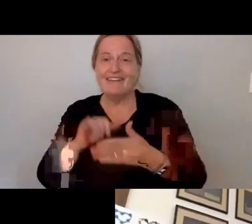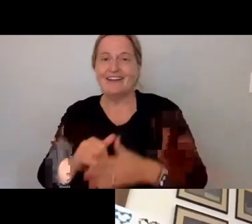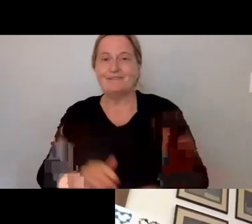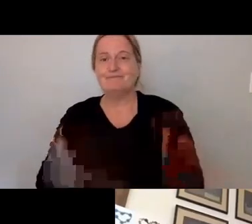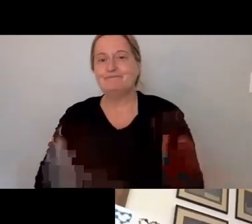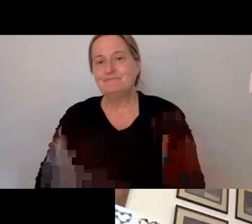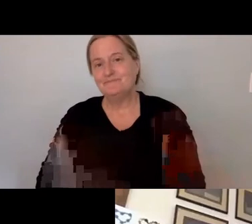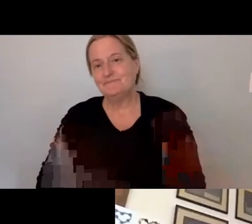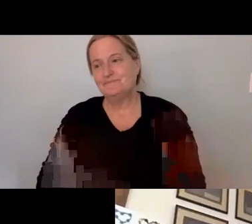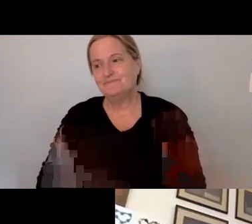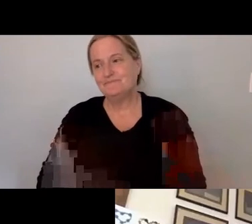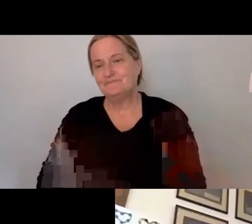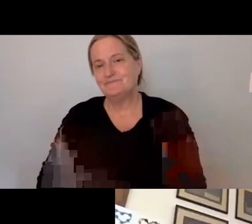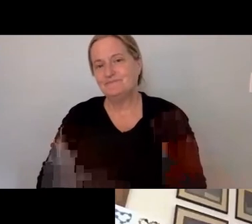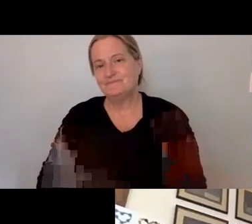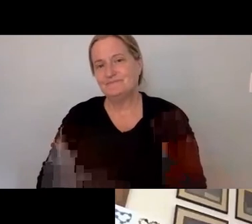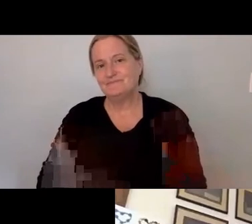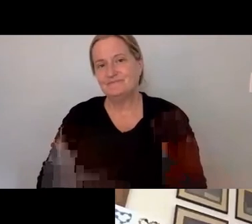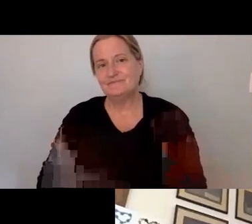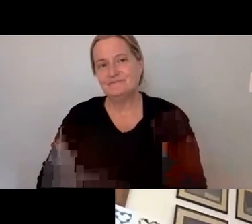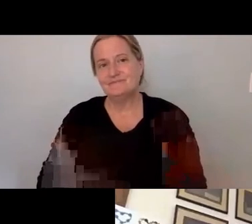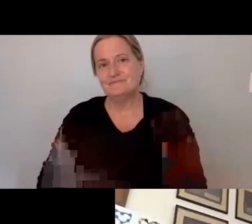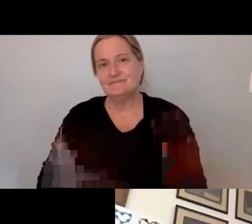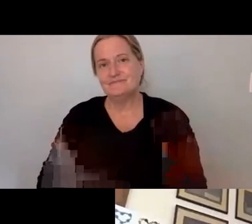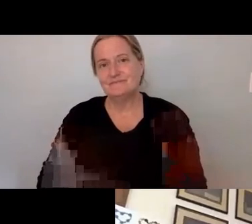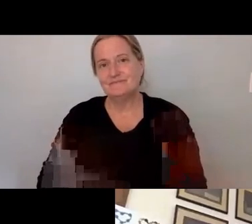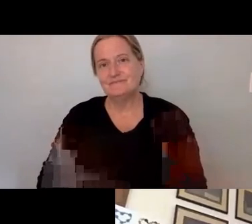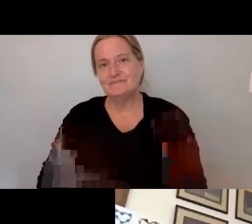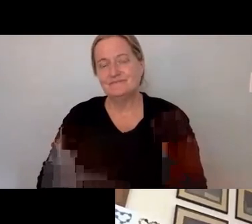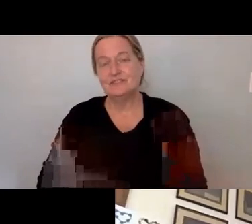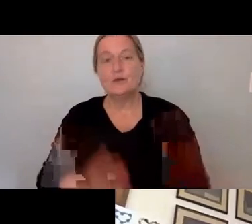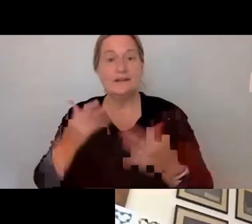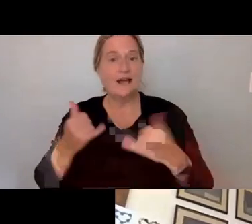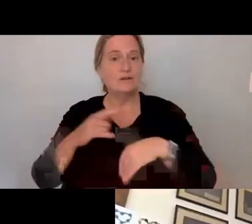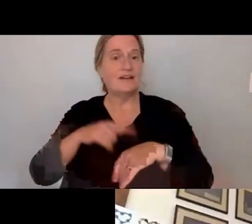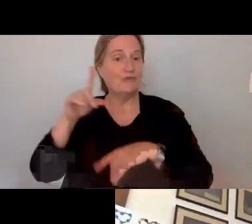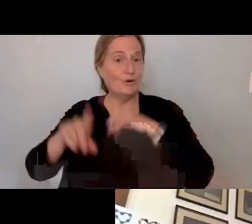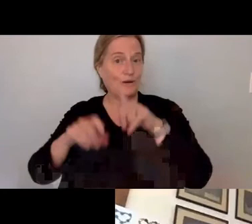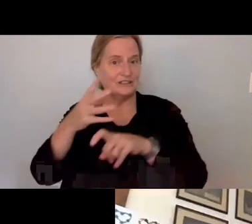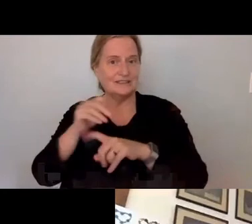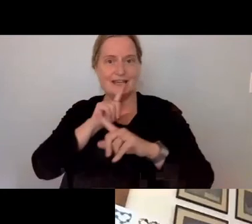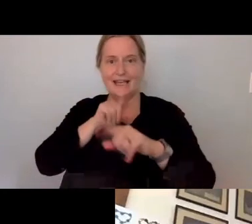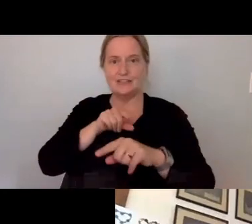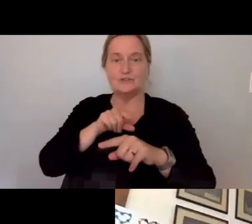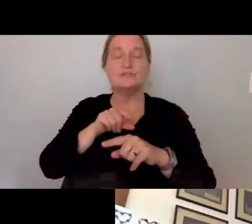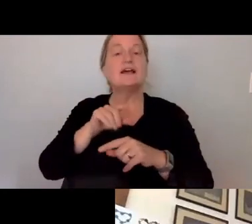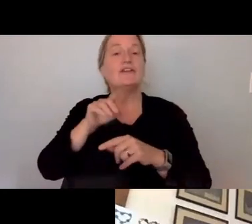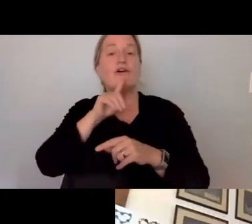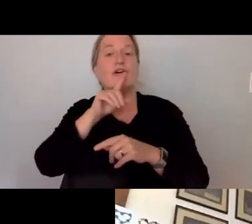David. All right, so we have going to our Q&A now. So these are all questions from our audience right